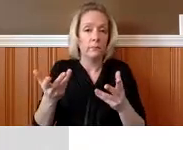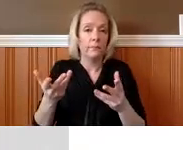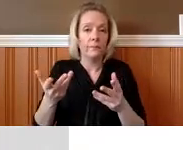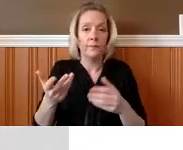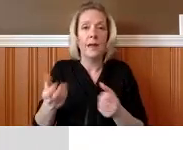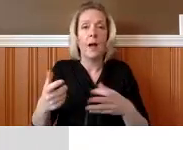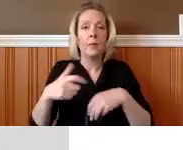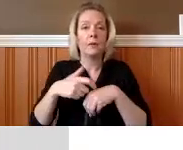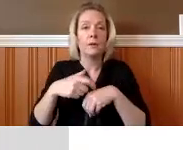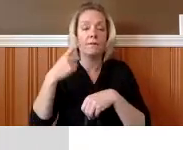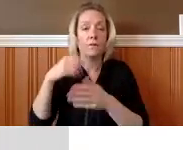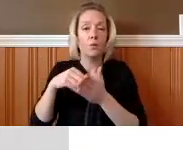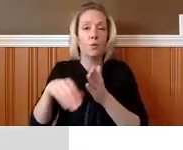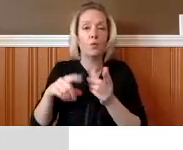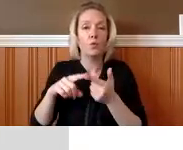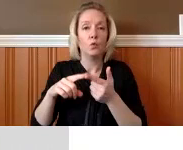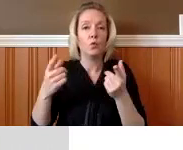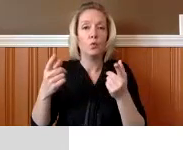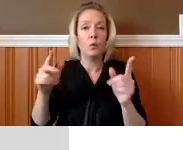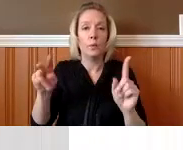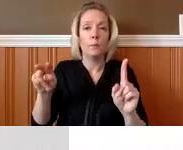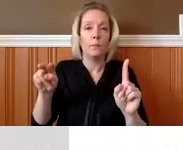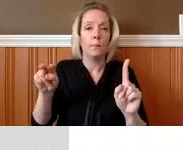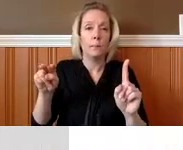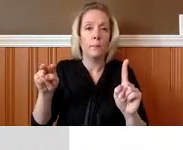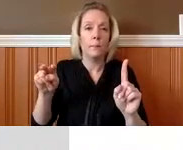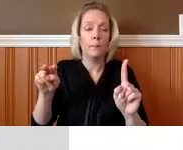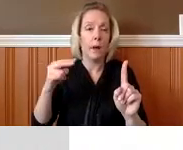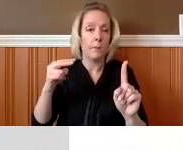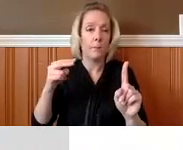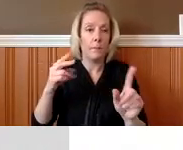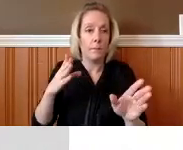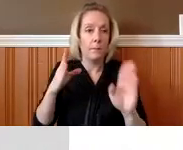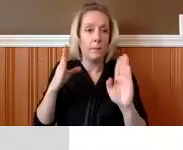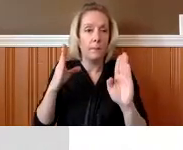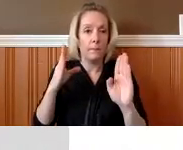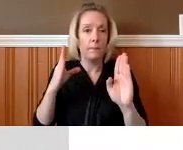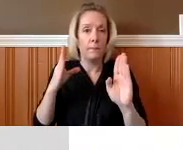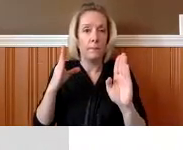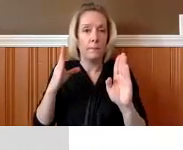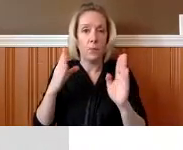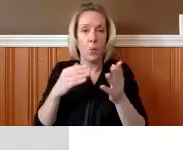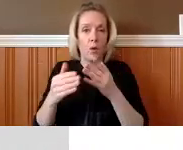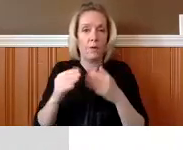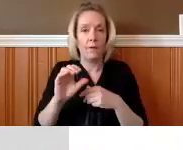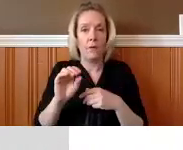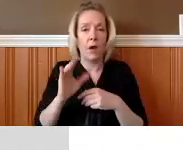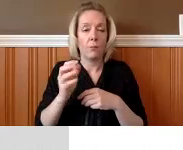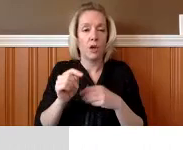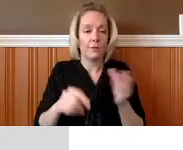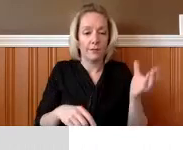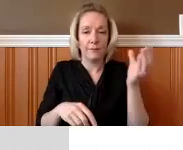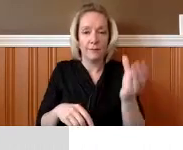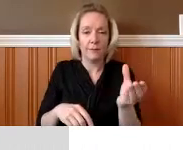takes for students to put their, to visually attend or regard the object that we're showing them, the target that we're showing